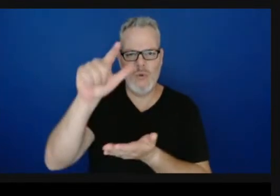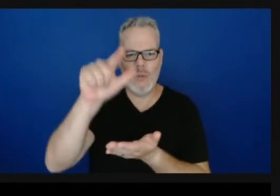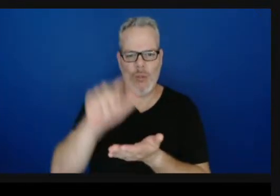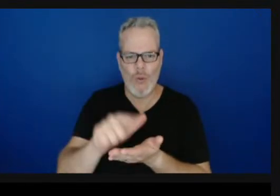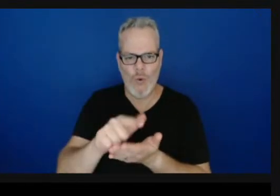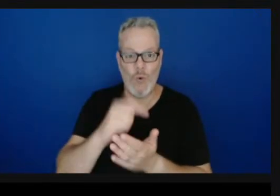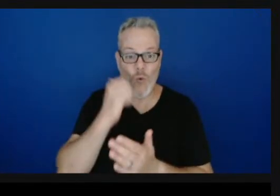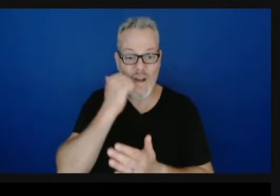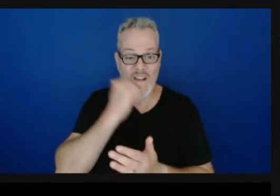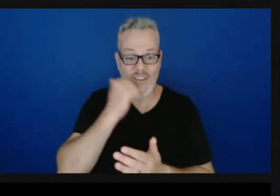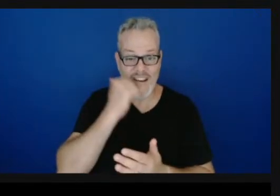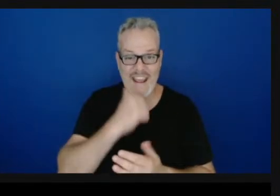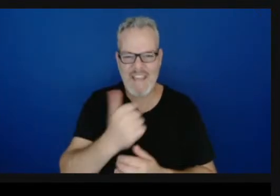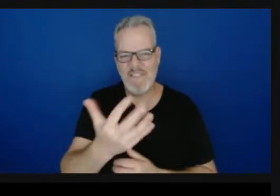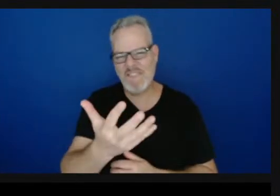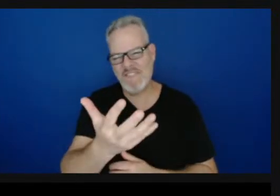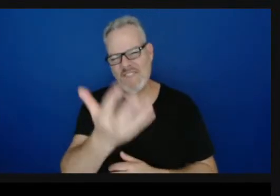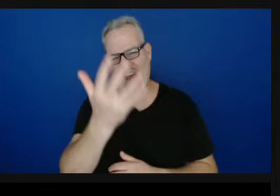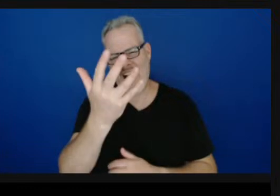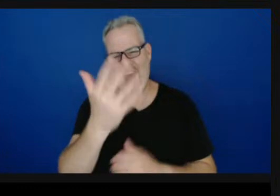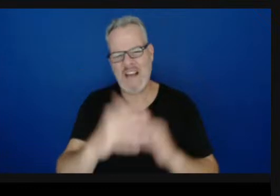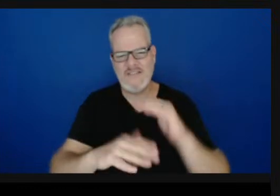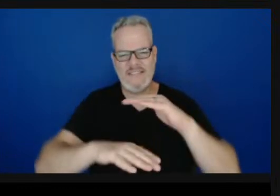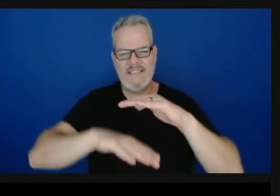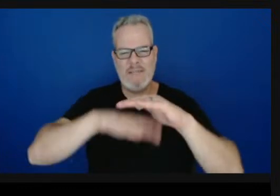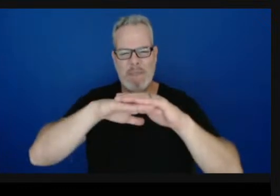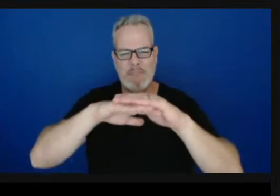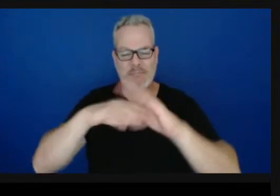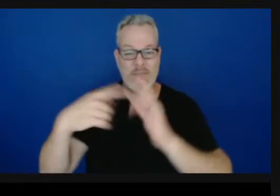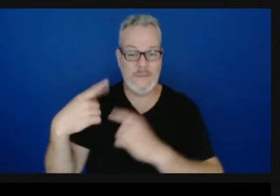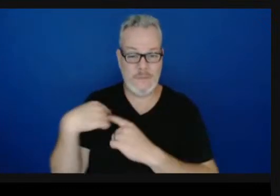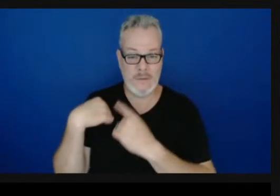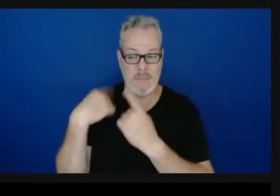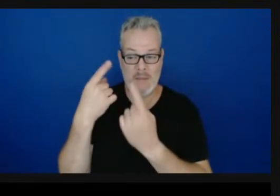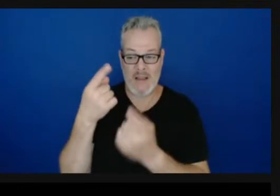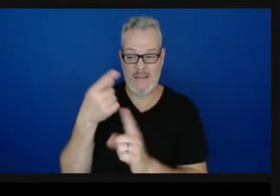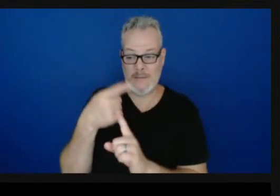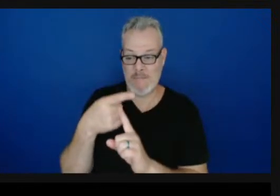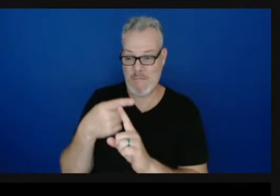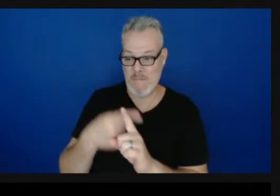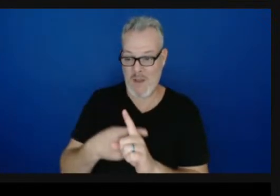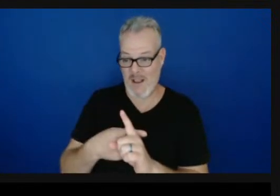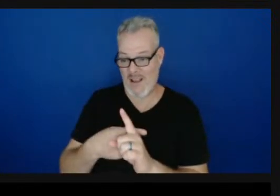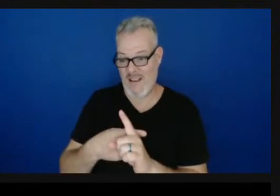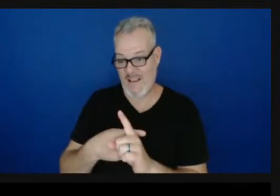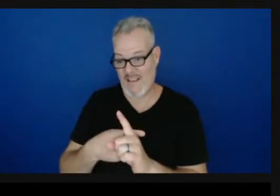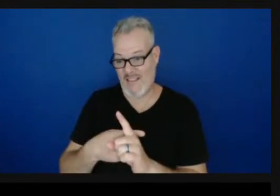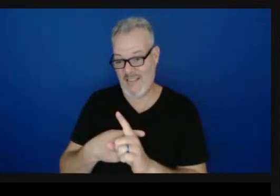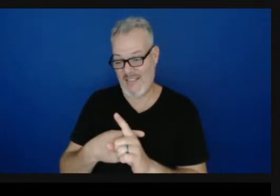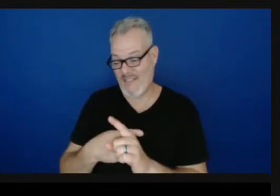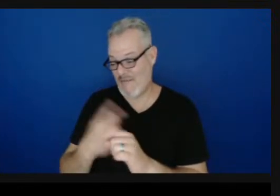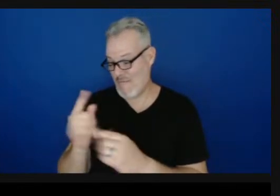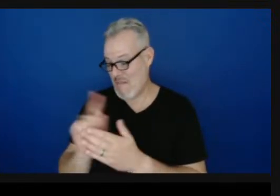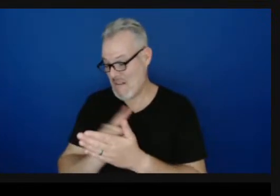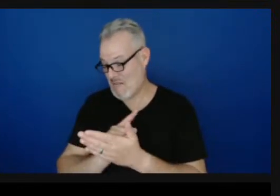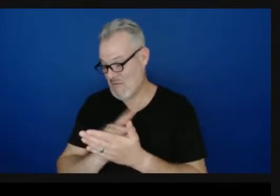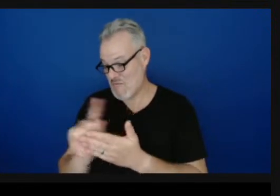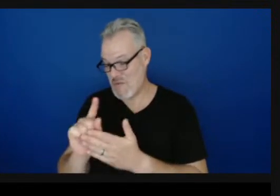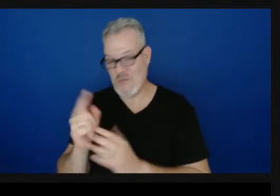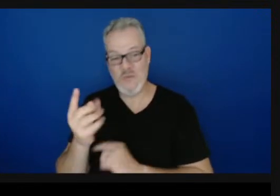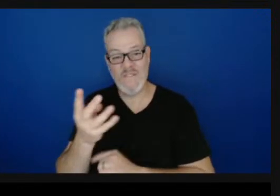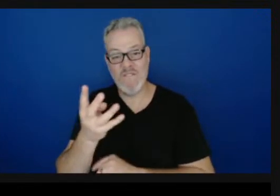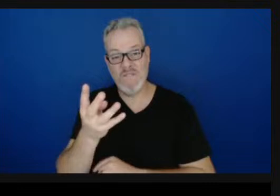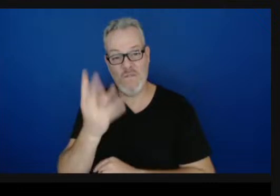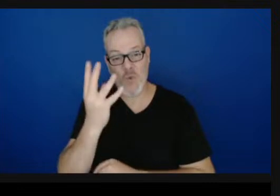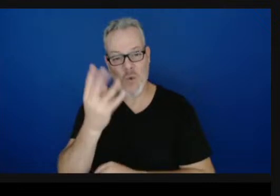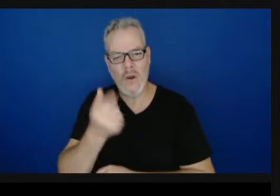At most, it's been 5 over the last month. And over the last week, it's been 4 within that summit area, so not a